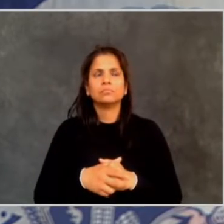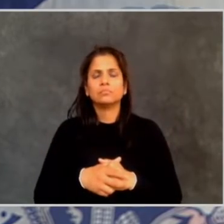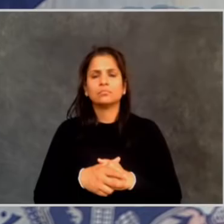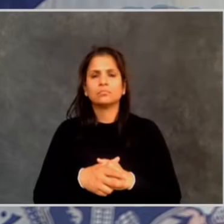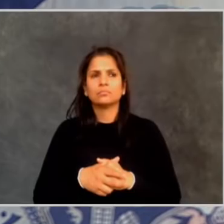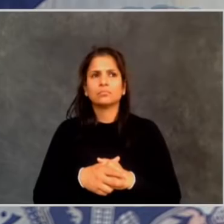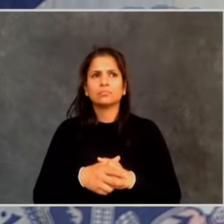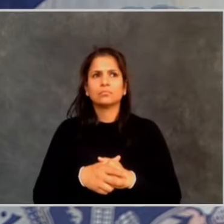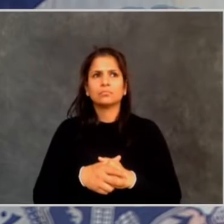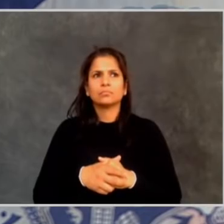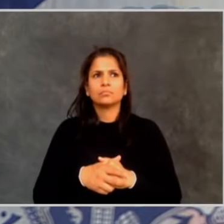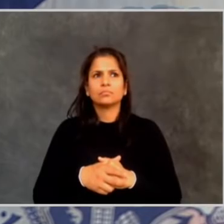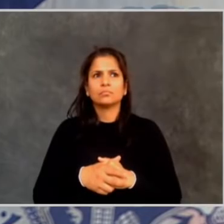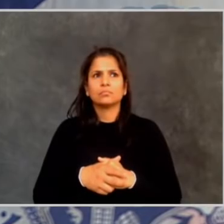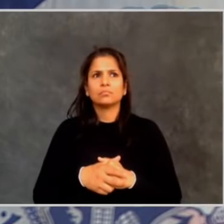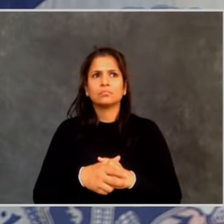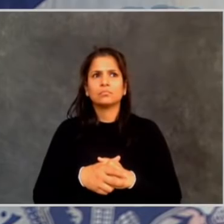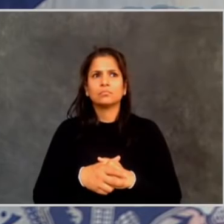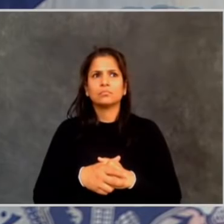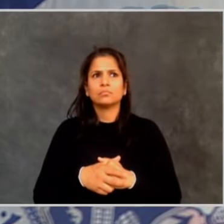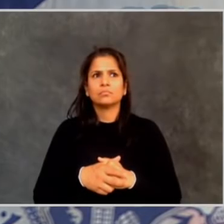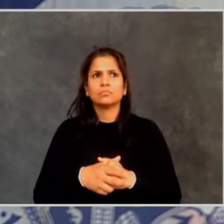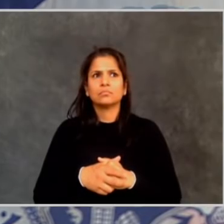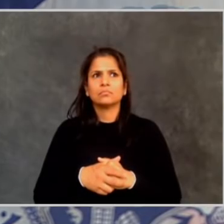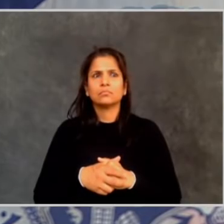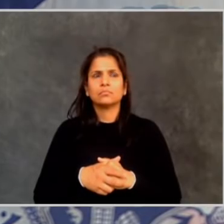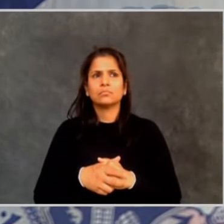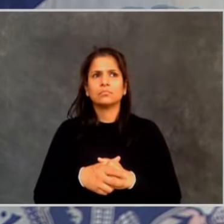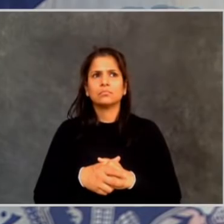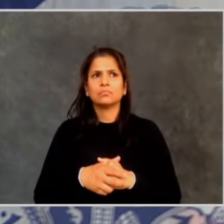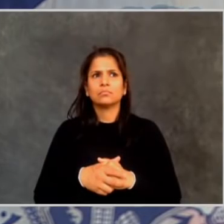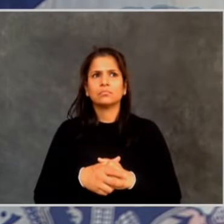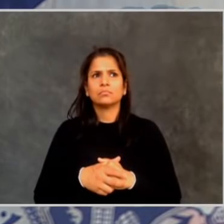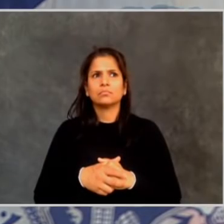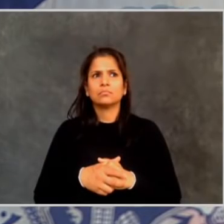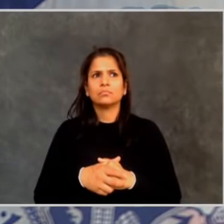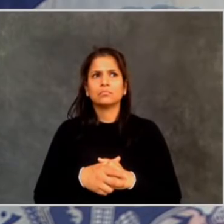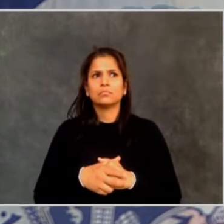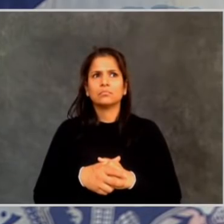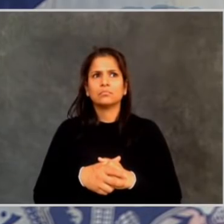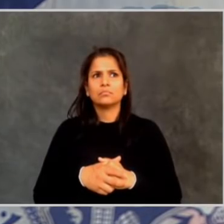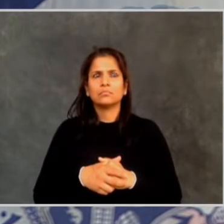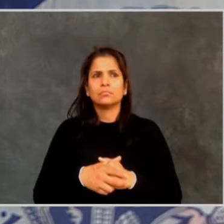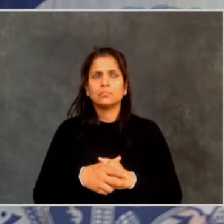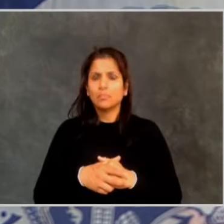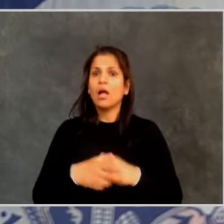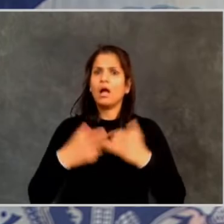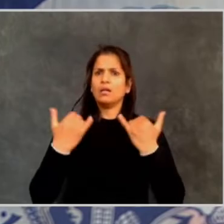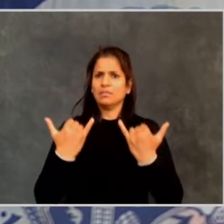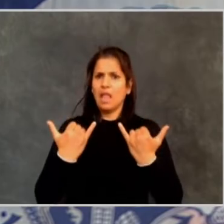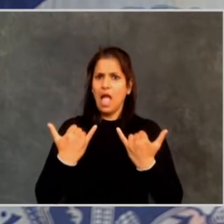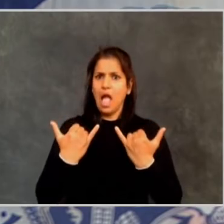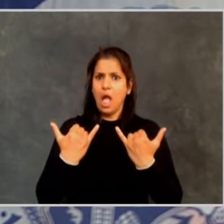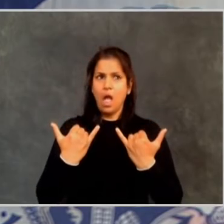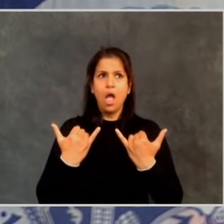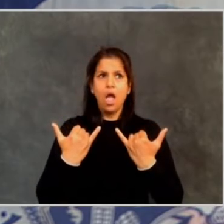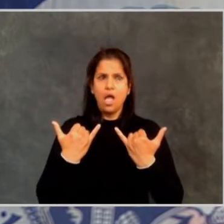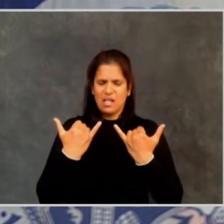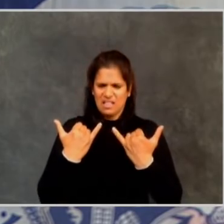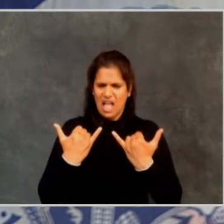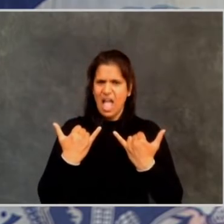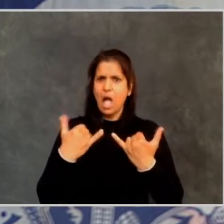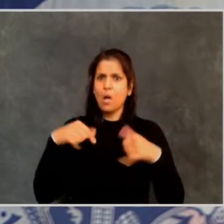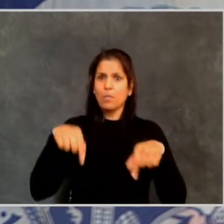grassroots outreach. Why wasn't this done before or earlier? Why weren't community-based organizations and health